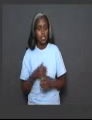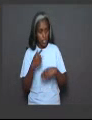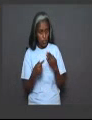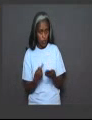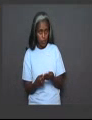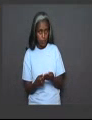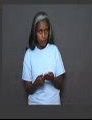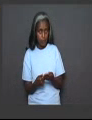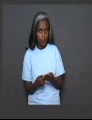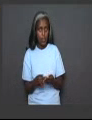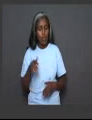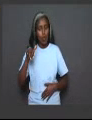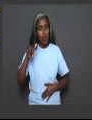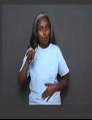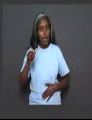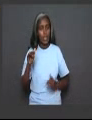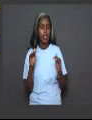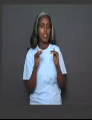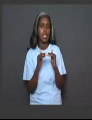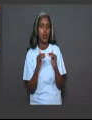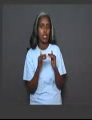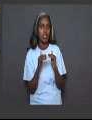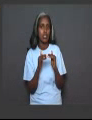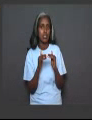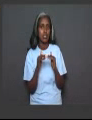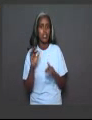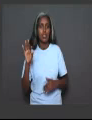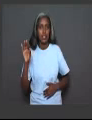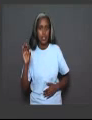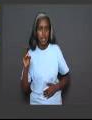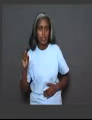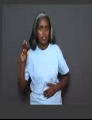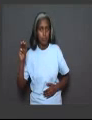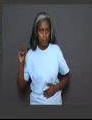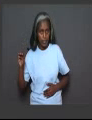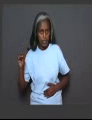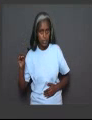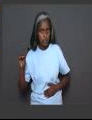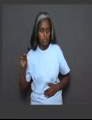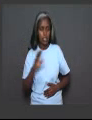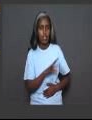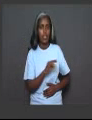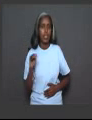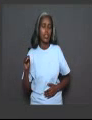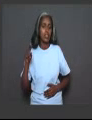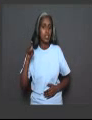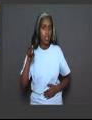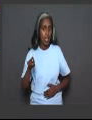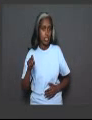Therefore, y equals 90 meters and